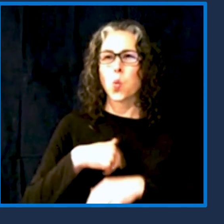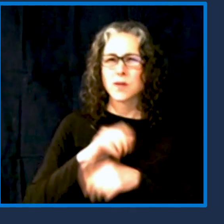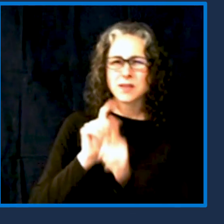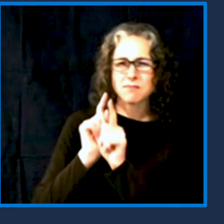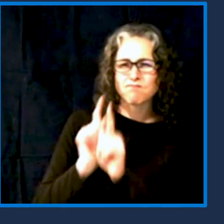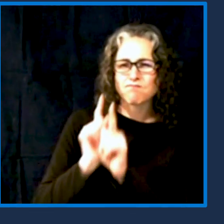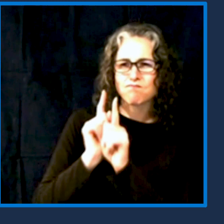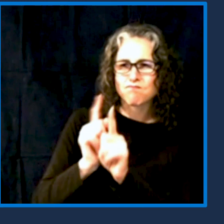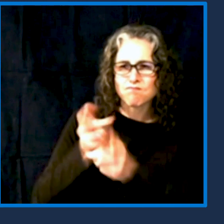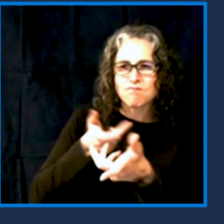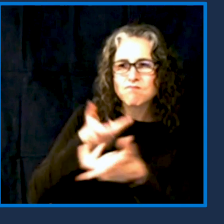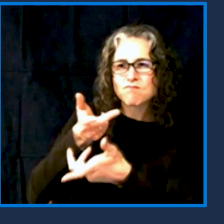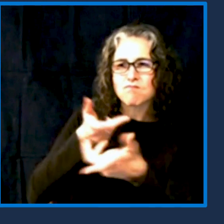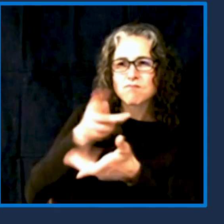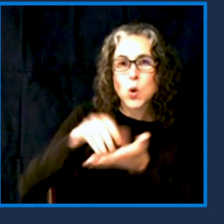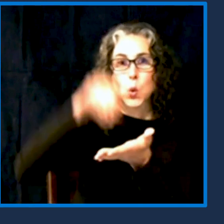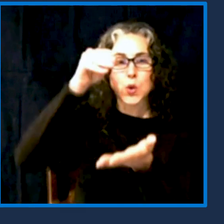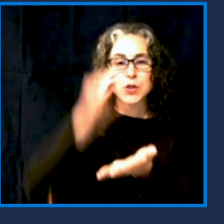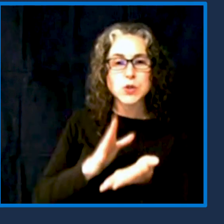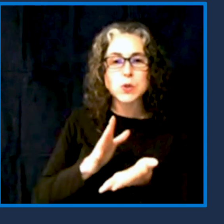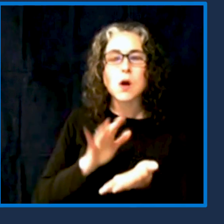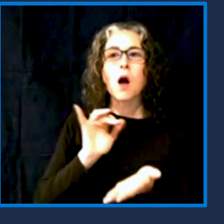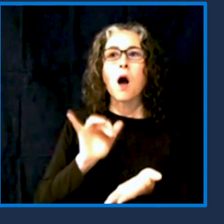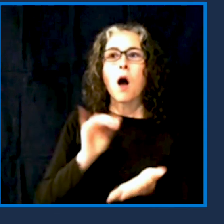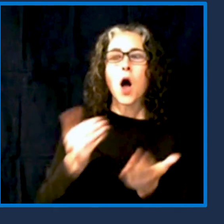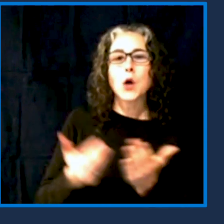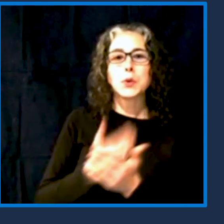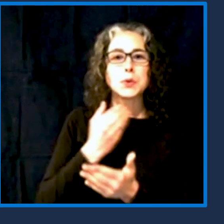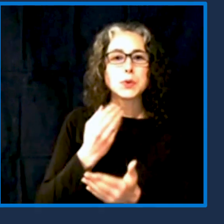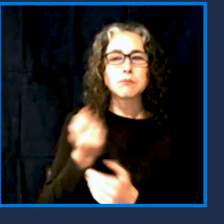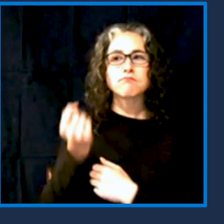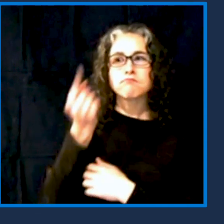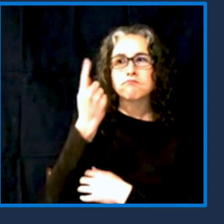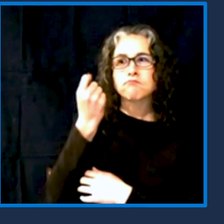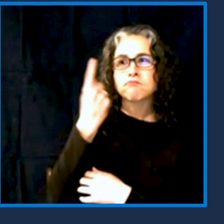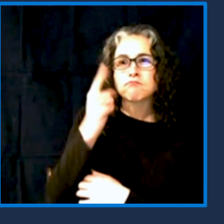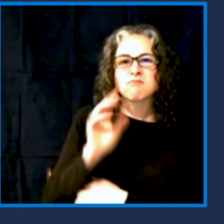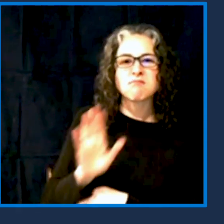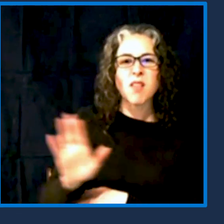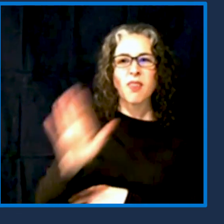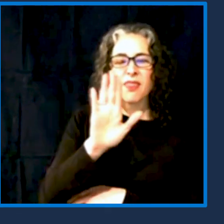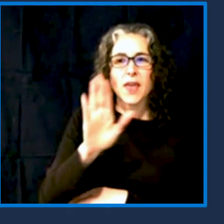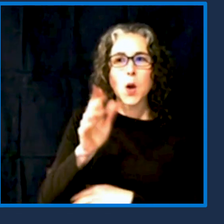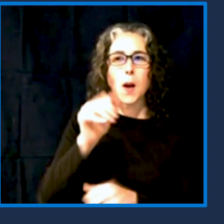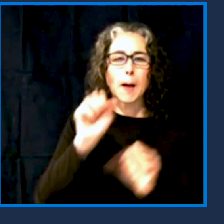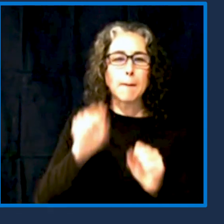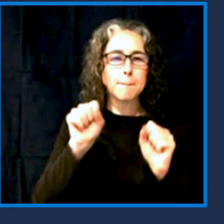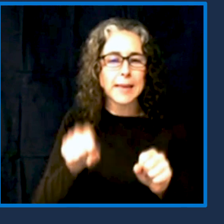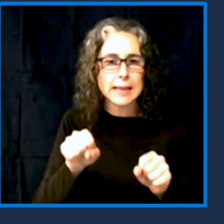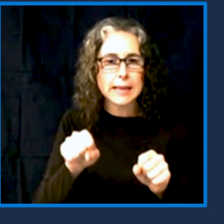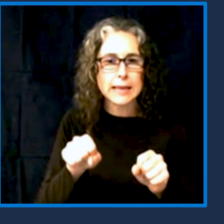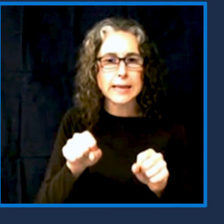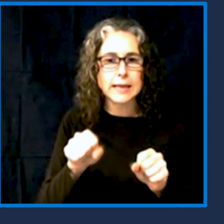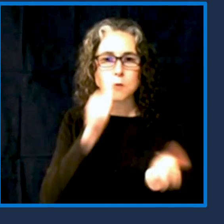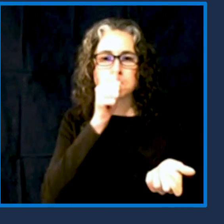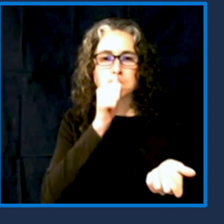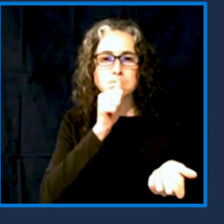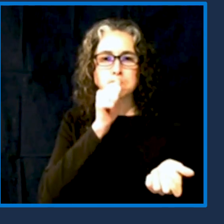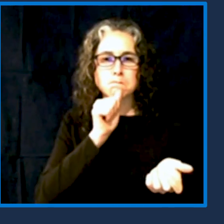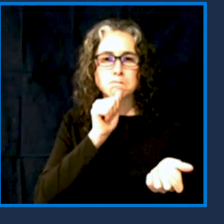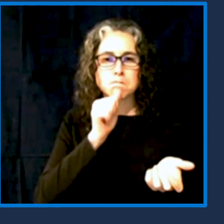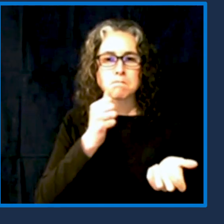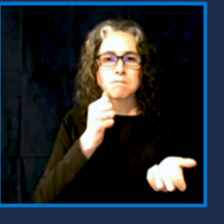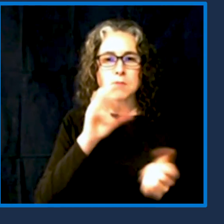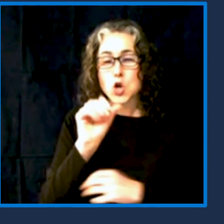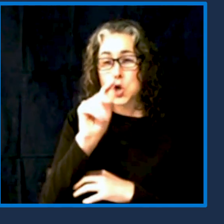students gave us, a renewed understanding and appreciation for their ability to code, just like any other